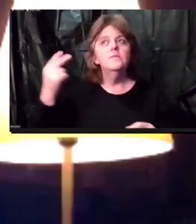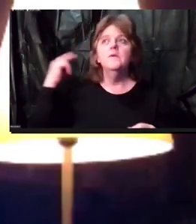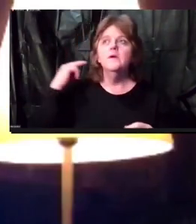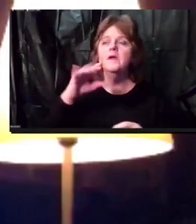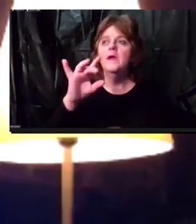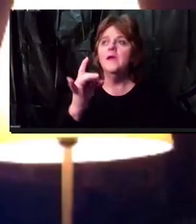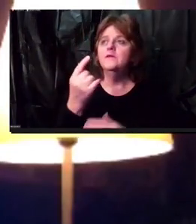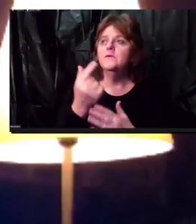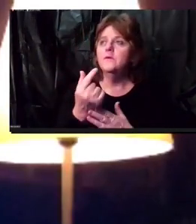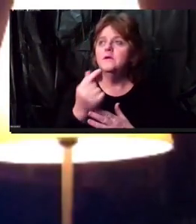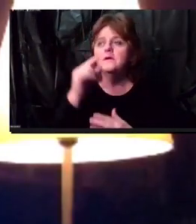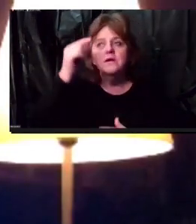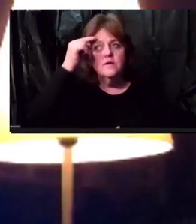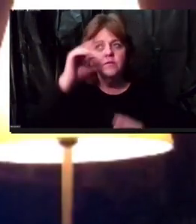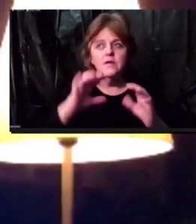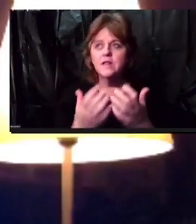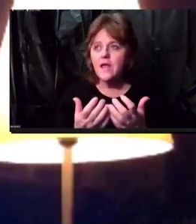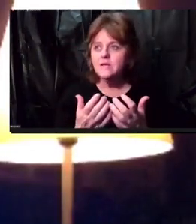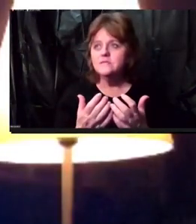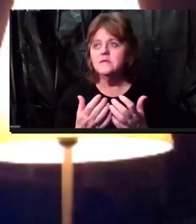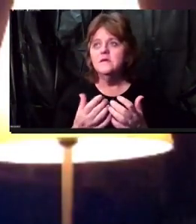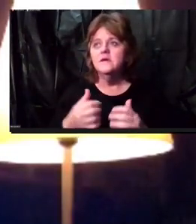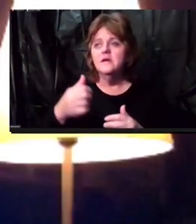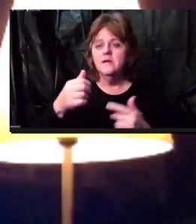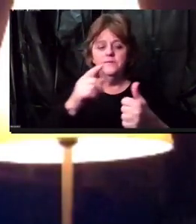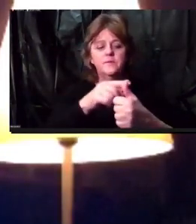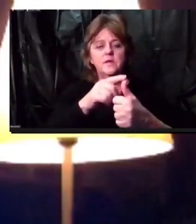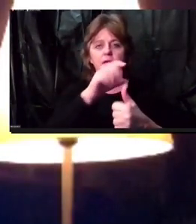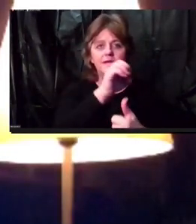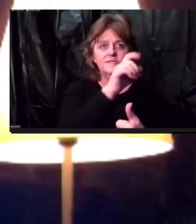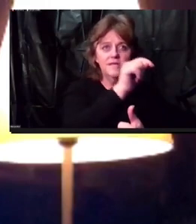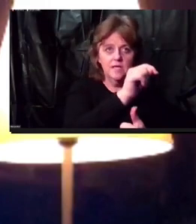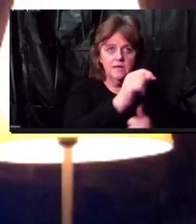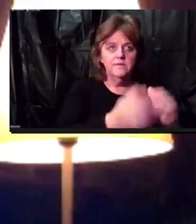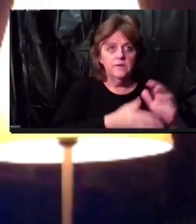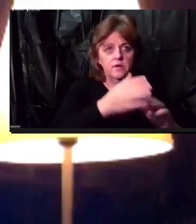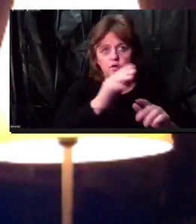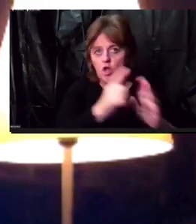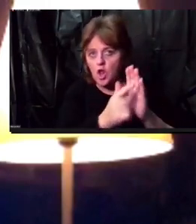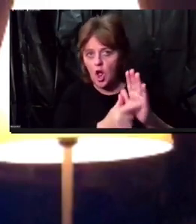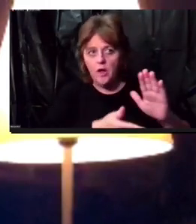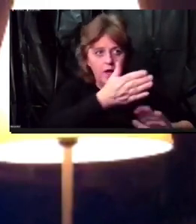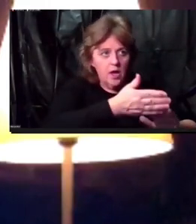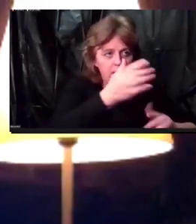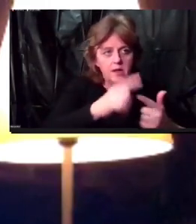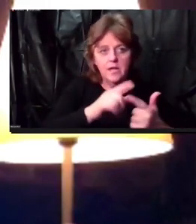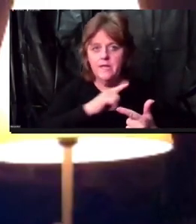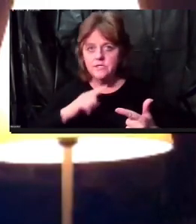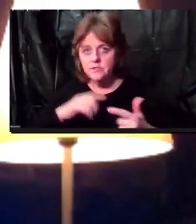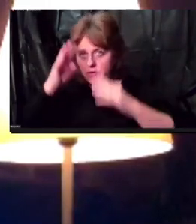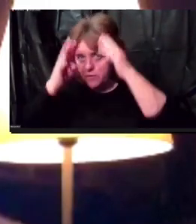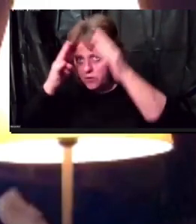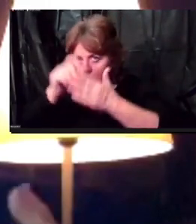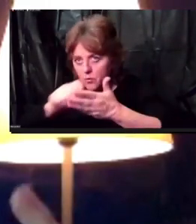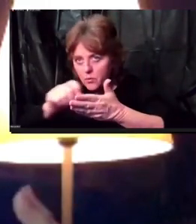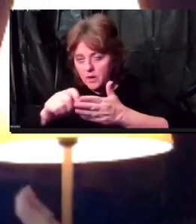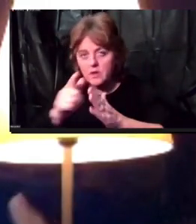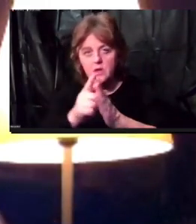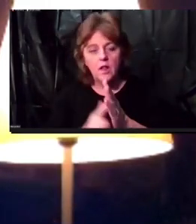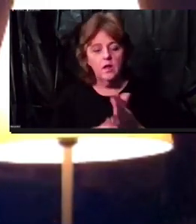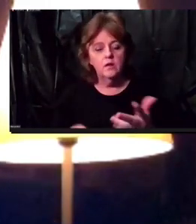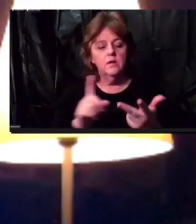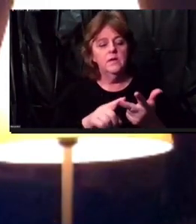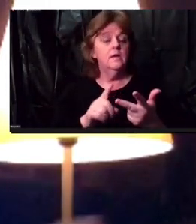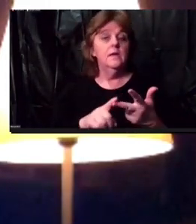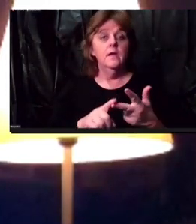civics classes, government classes. The executive carries out the law, the legislator passes the law, and the